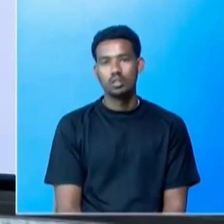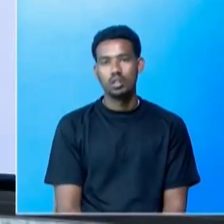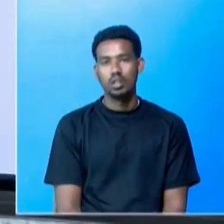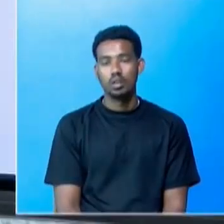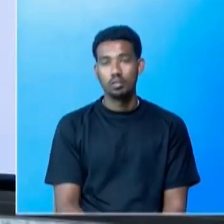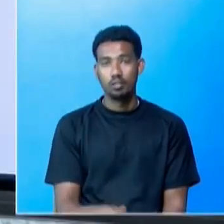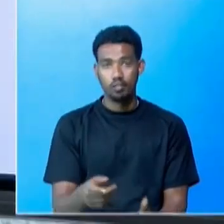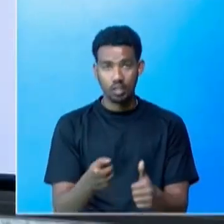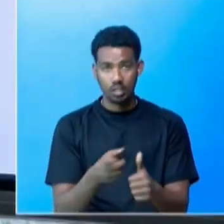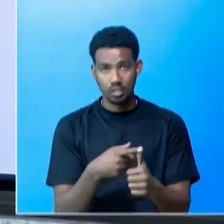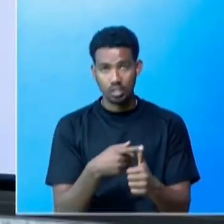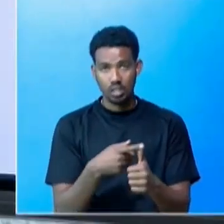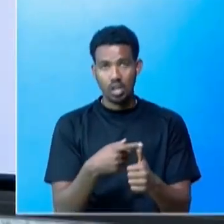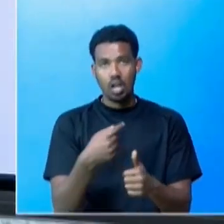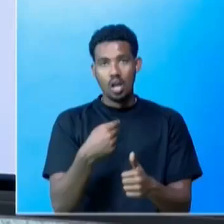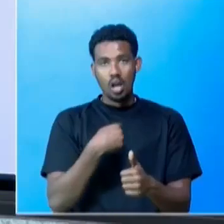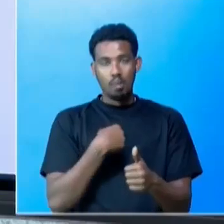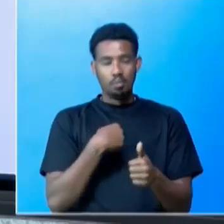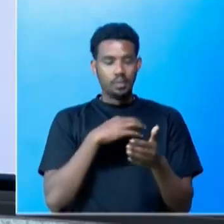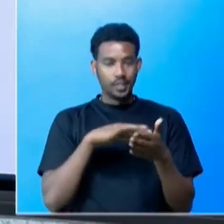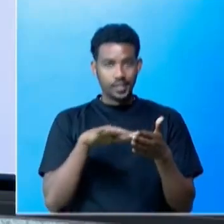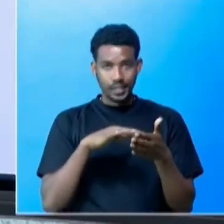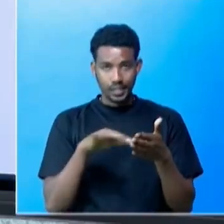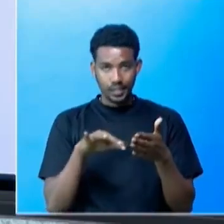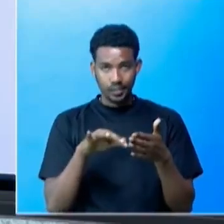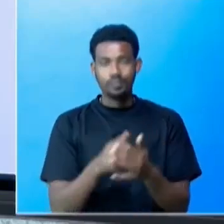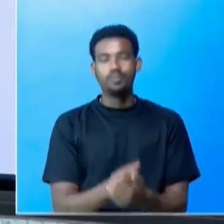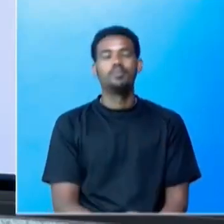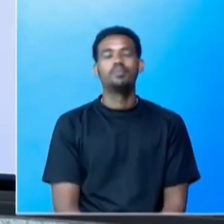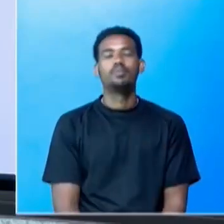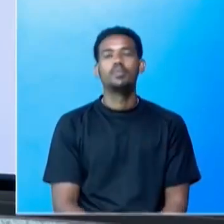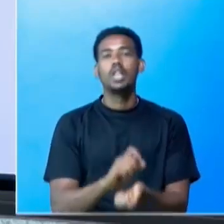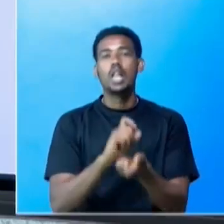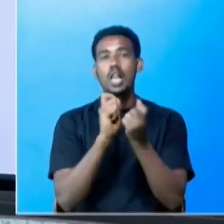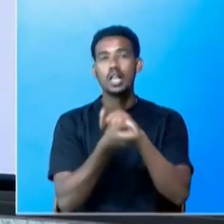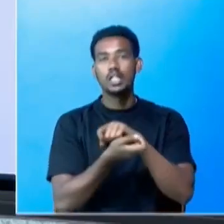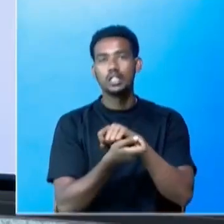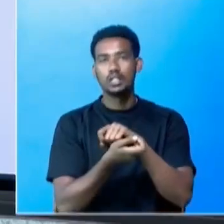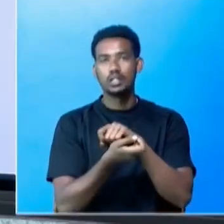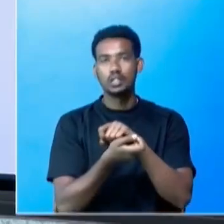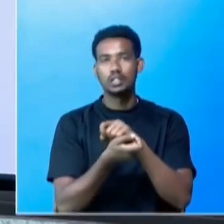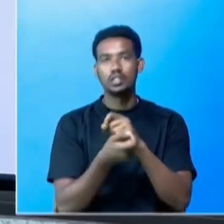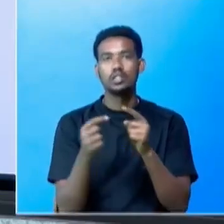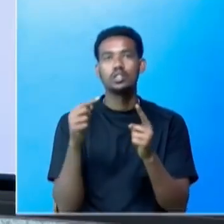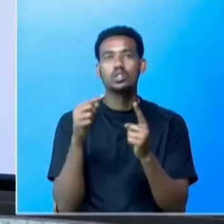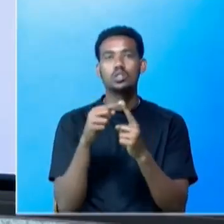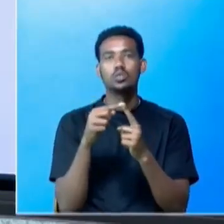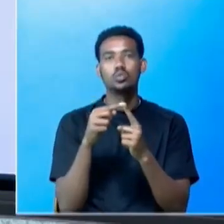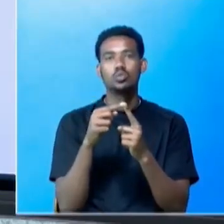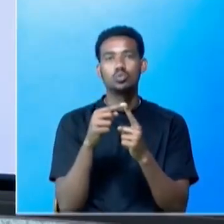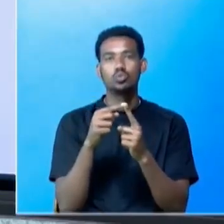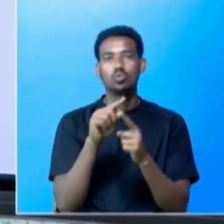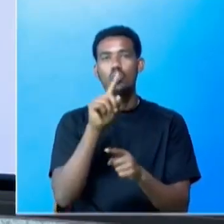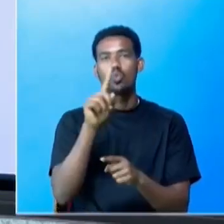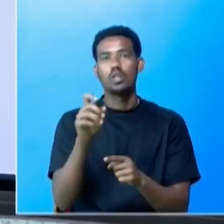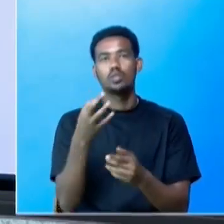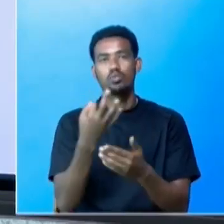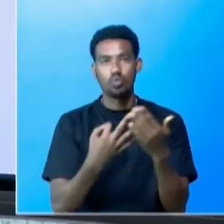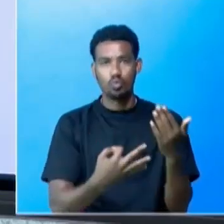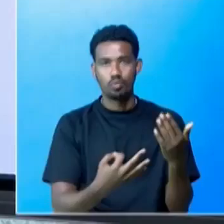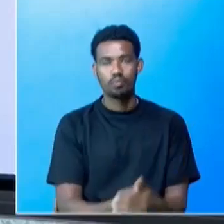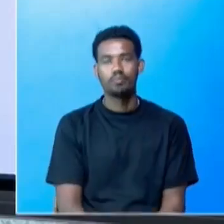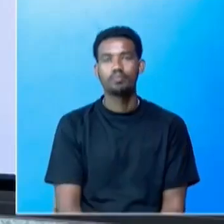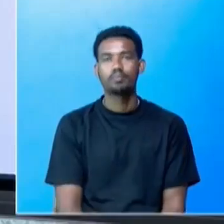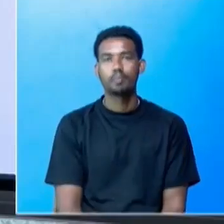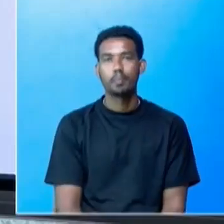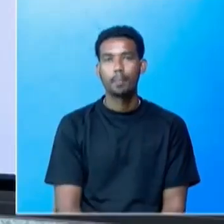I am reading. So let us change words interrogative form. So easily we